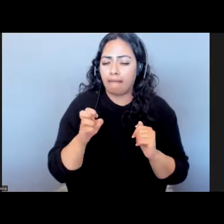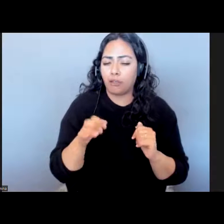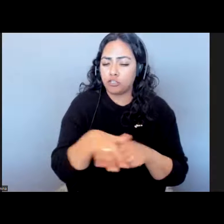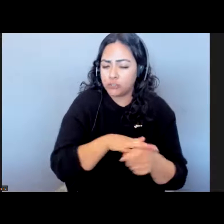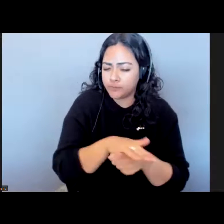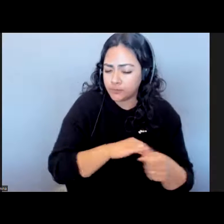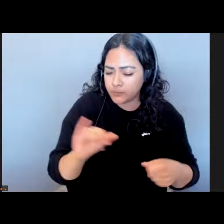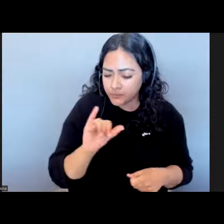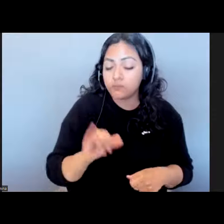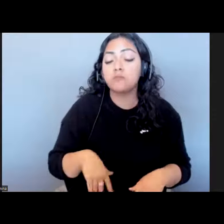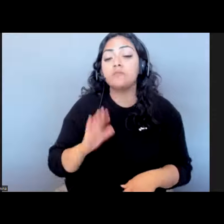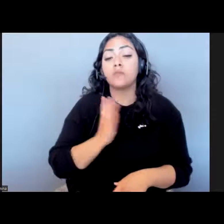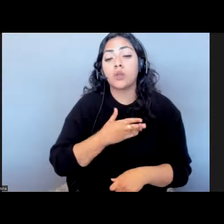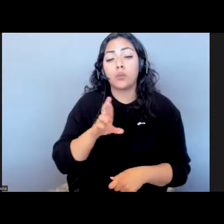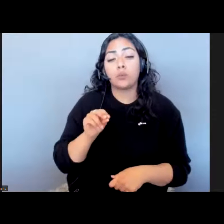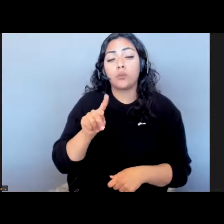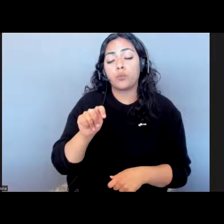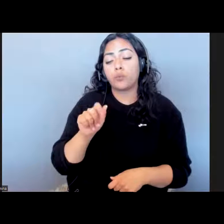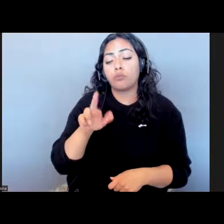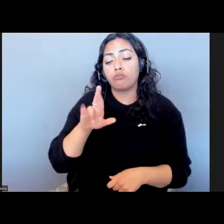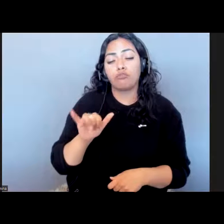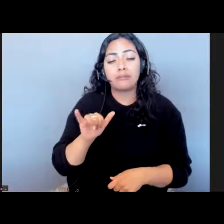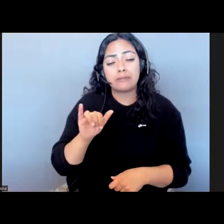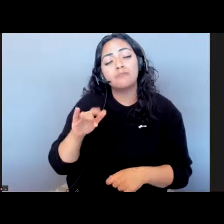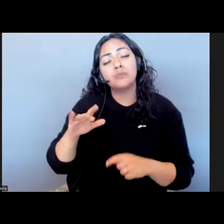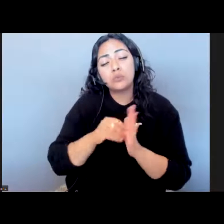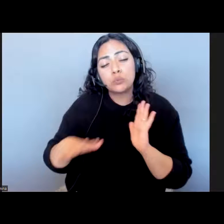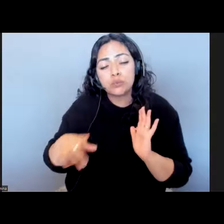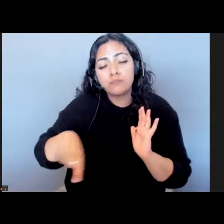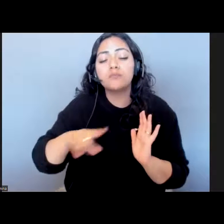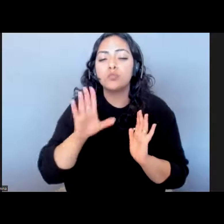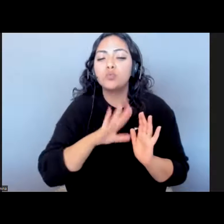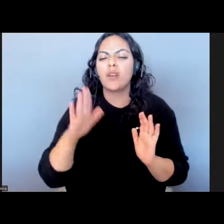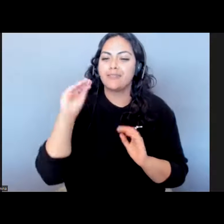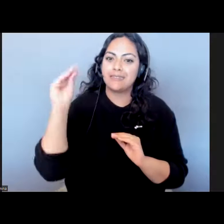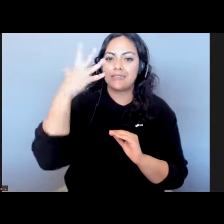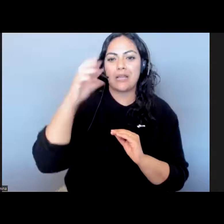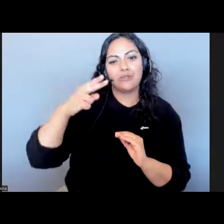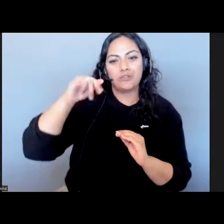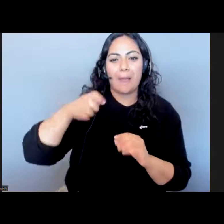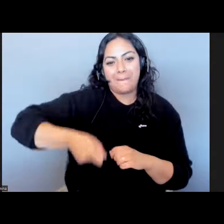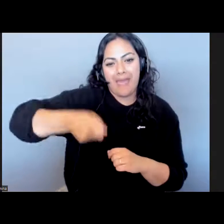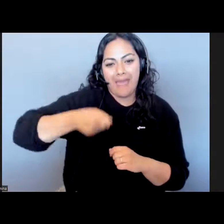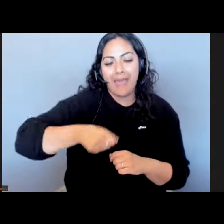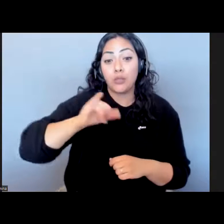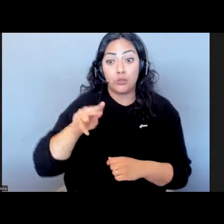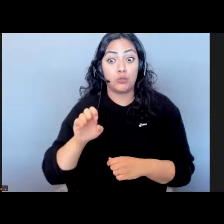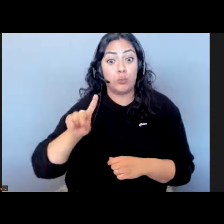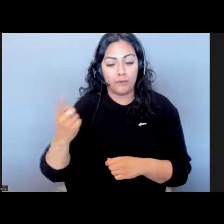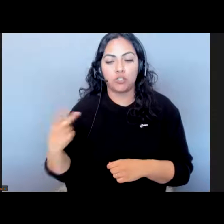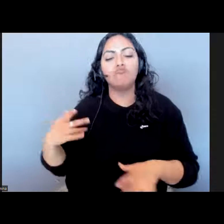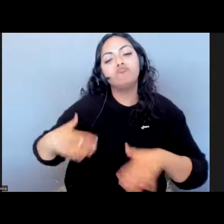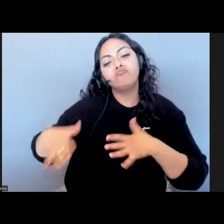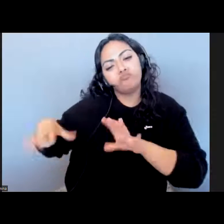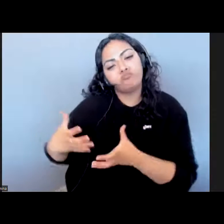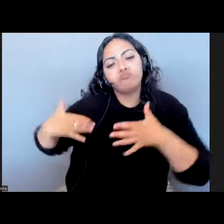students will be delivering sunshine bags with me. I am the chair for that. So that'll be happening June 1st at noon. We're going by foot.